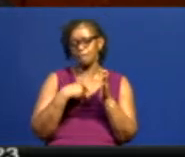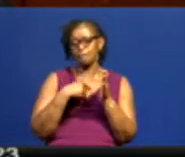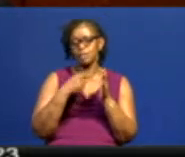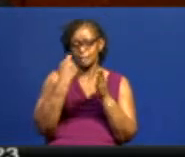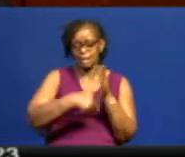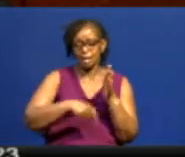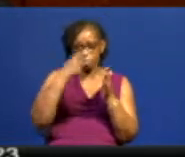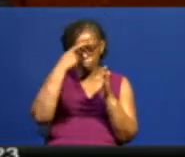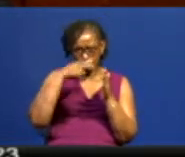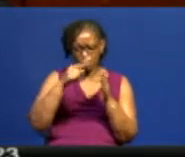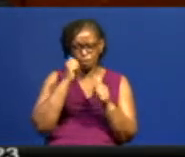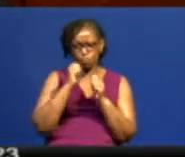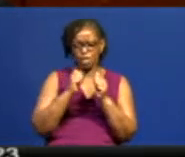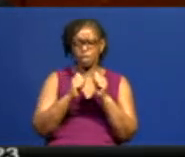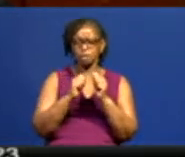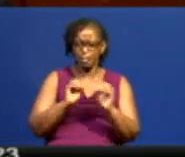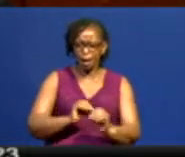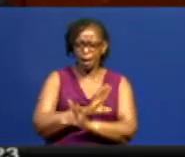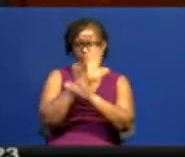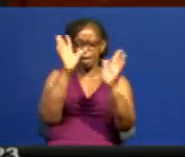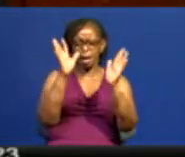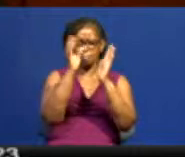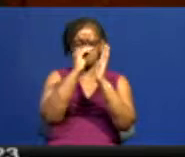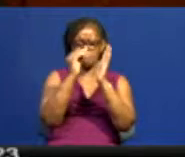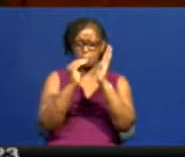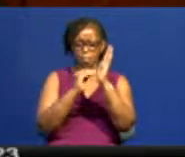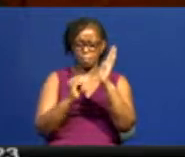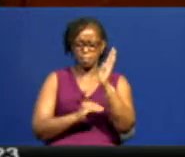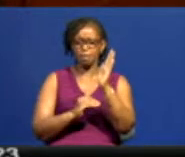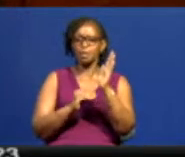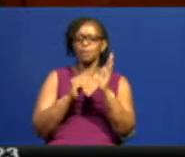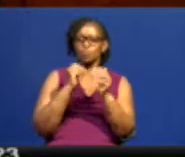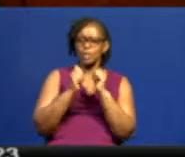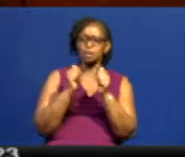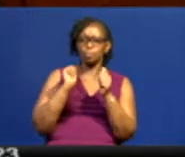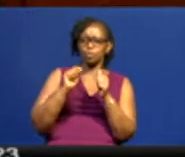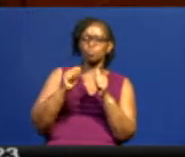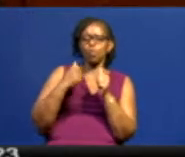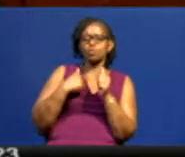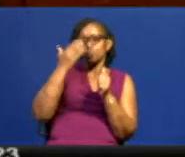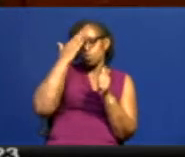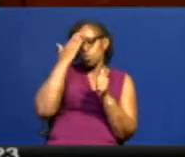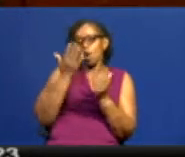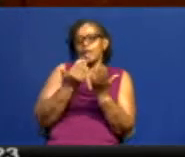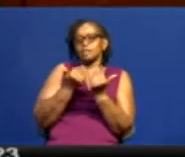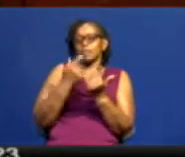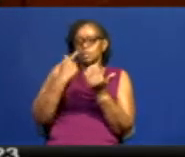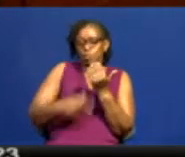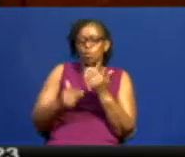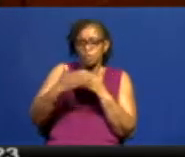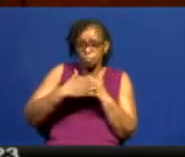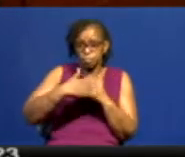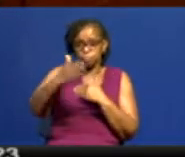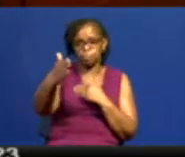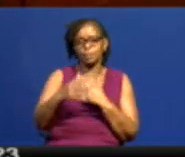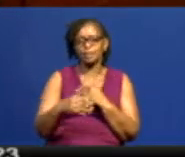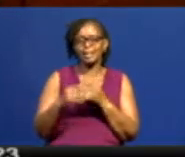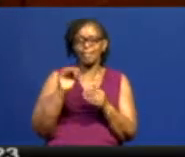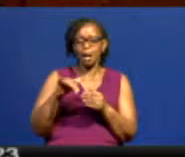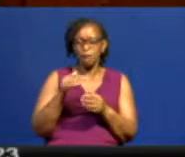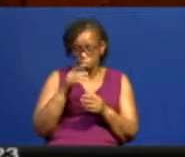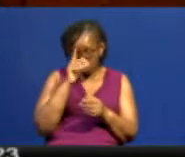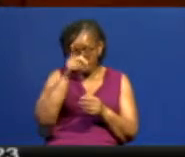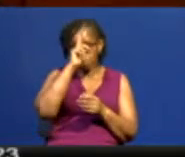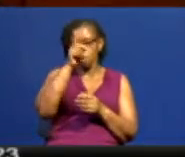is inclusive, that is credible, and that is predictable. Honourable Speaker, so that we avoid the issue of haphazard taxation of